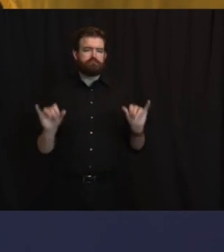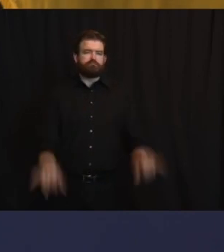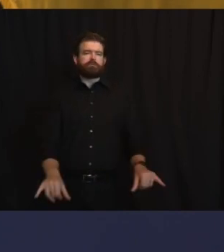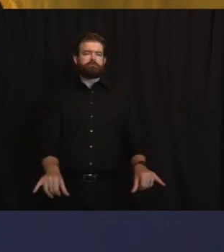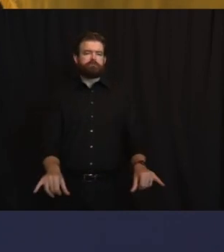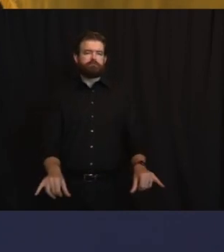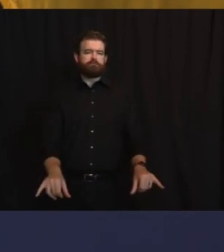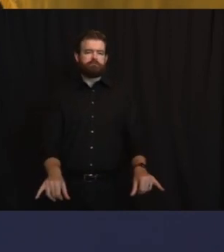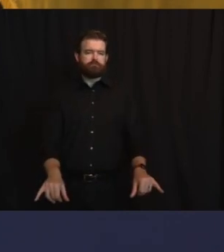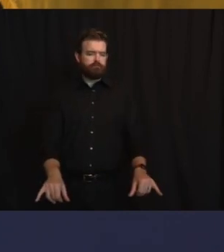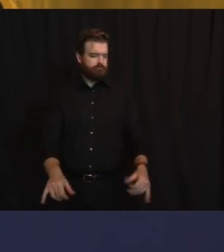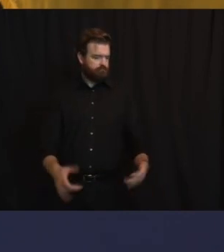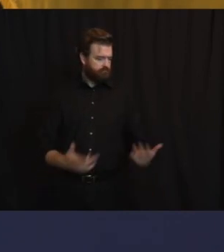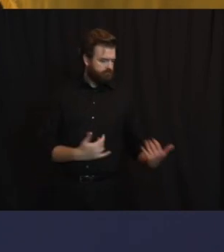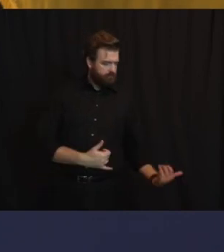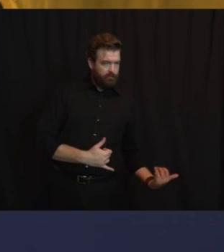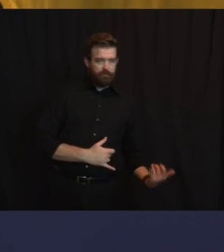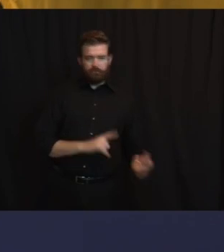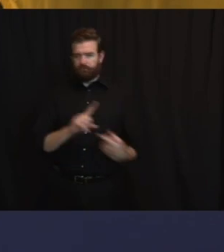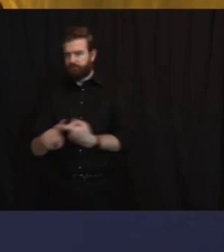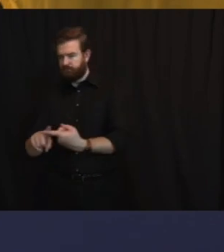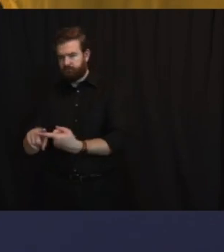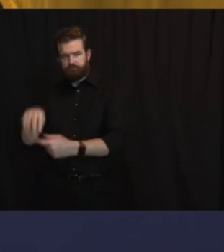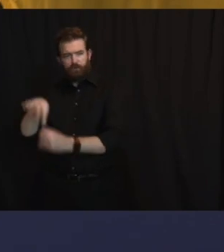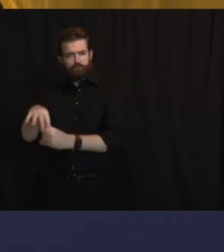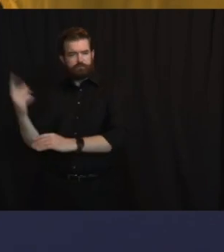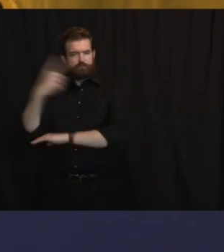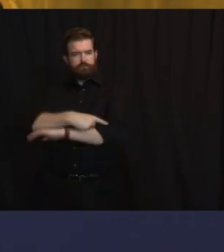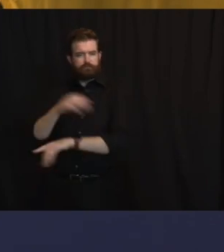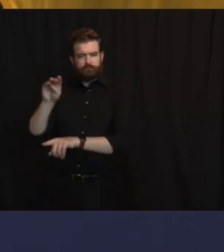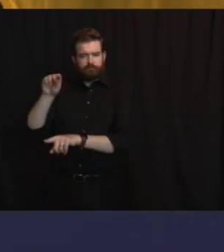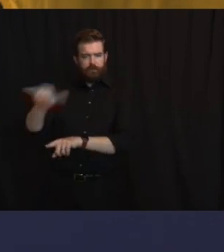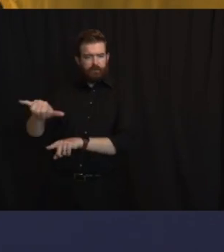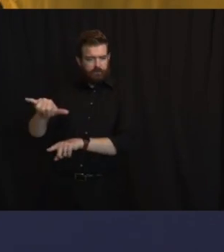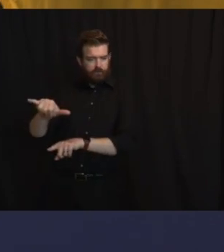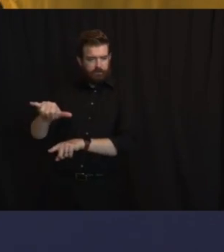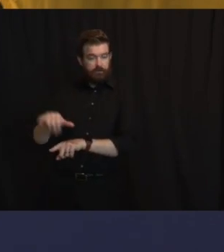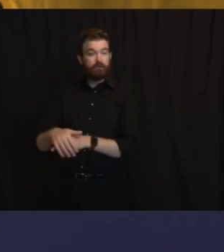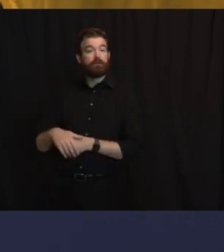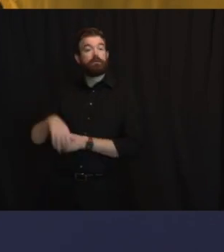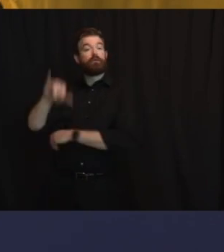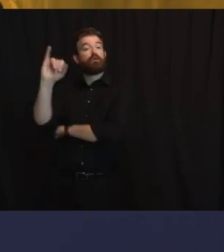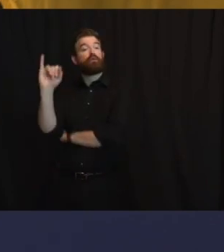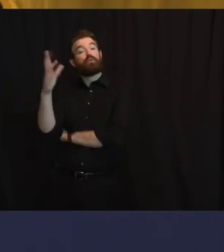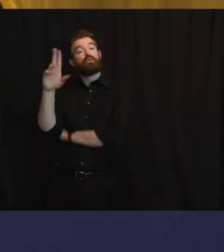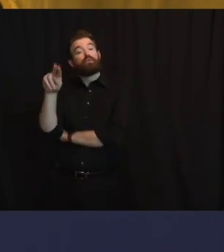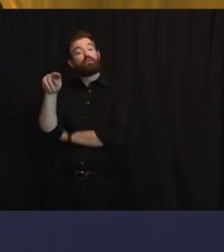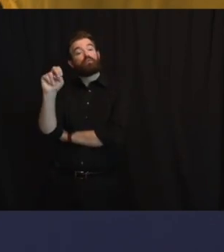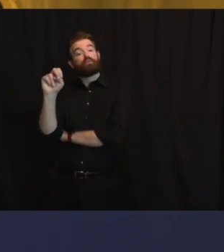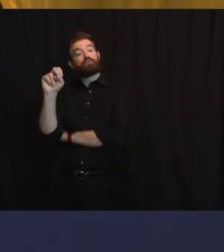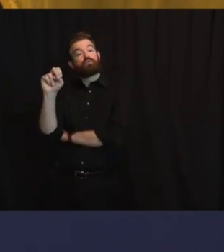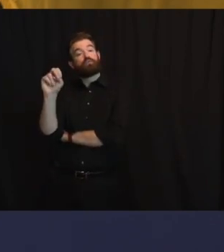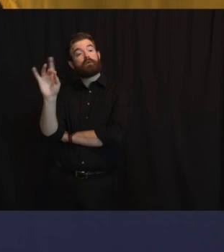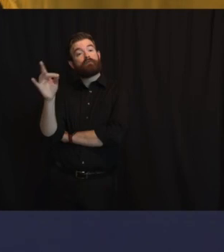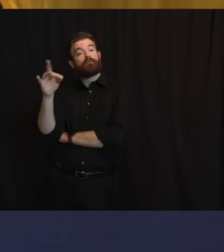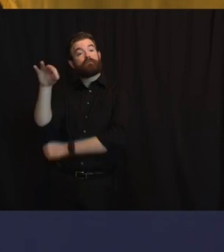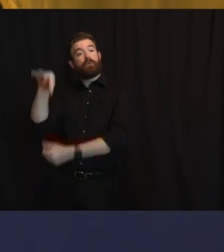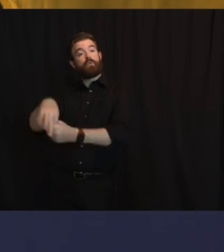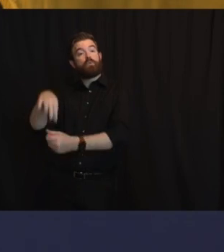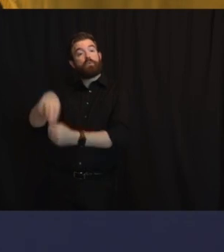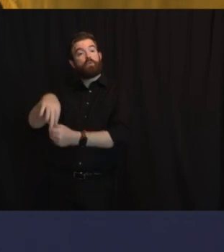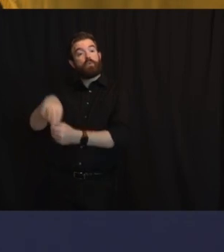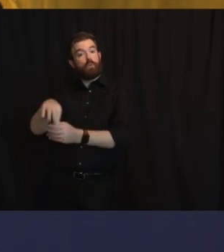May 20th election, I would guess, and unlikely to change before June 8th. You okay with both of those comments? Want to make